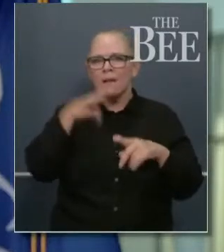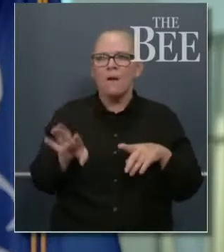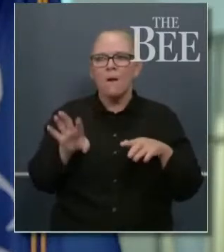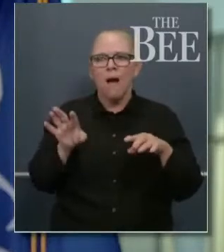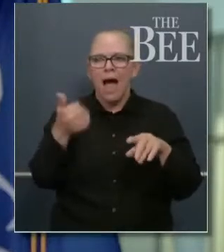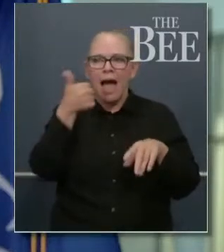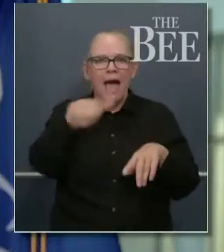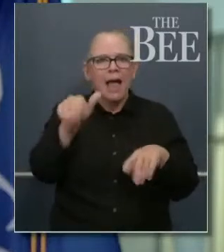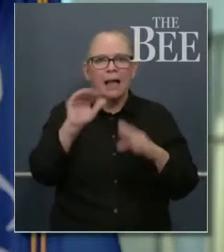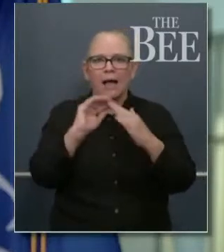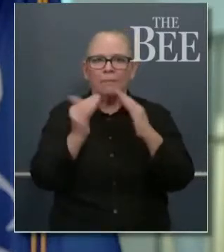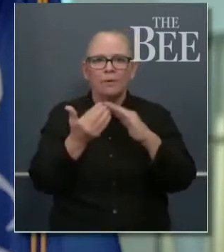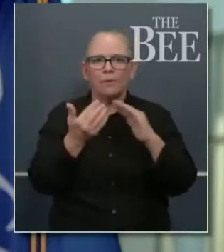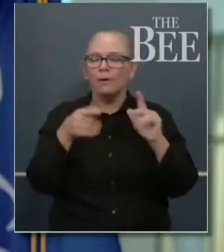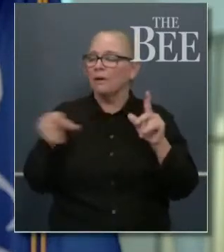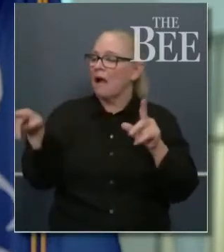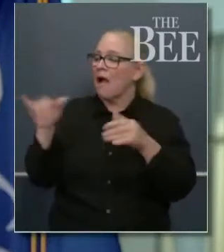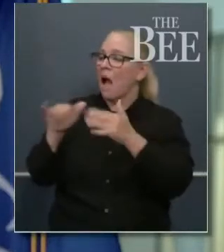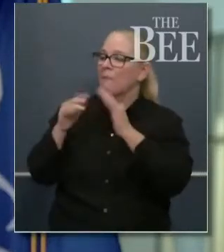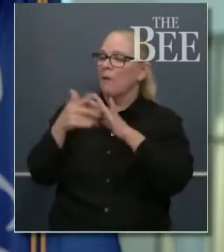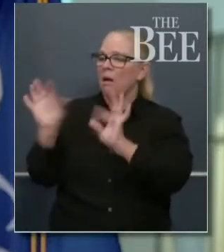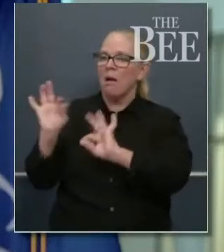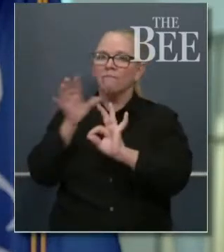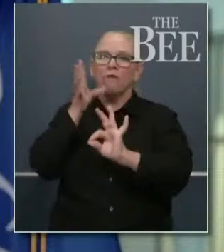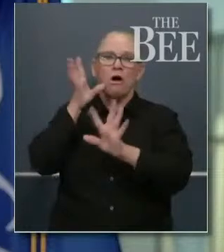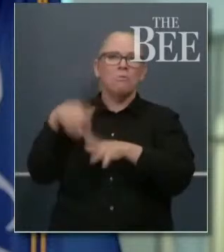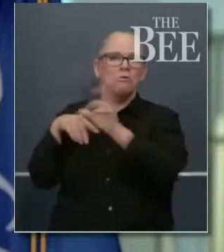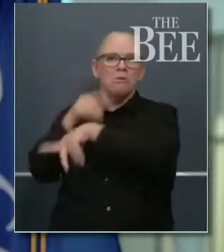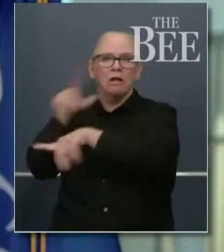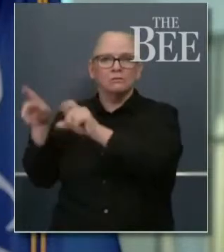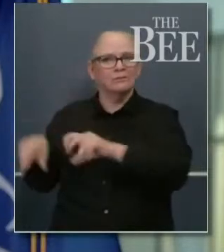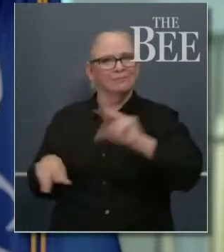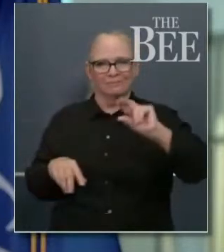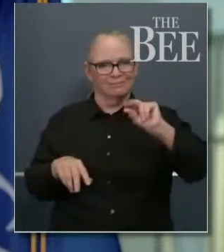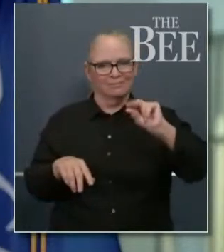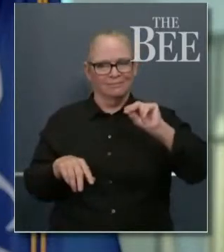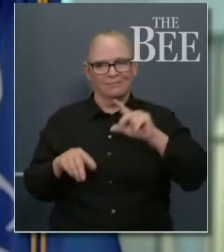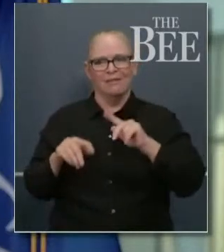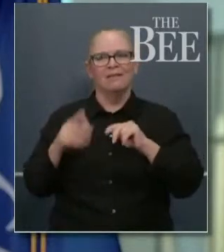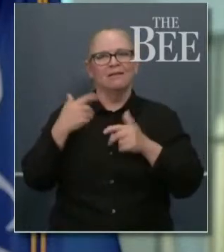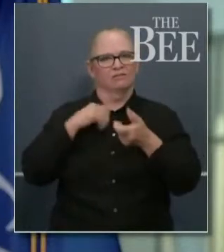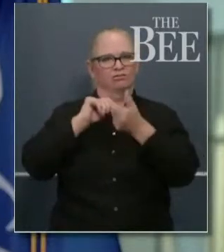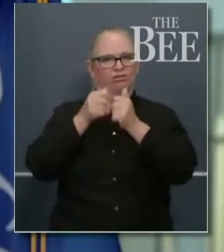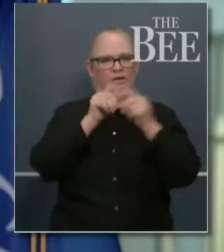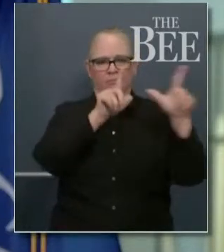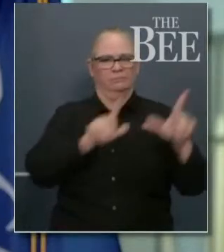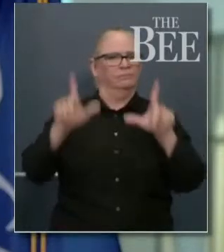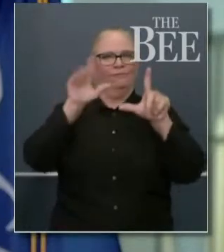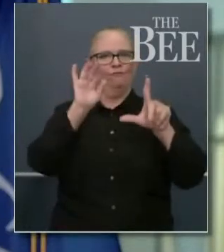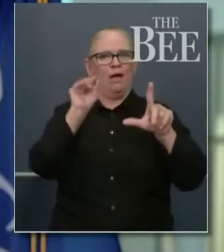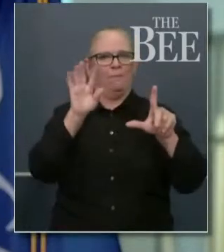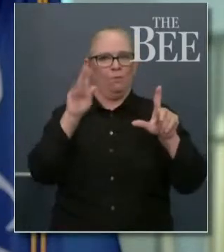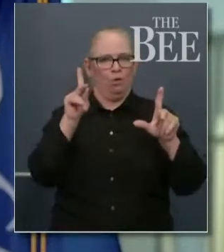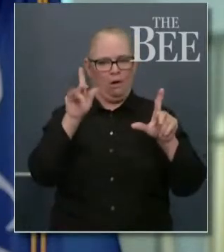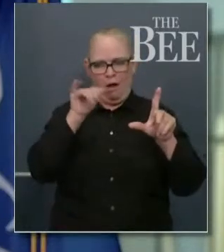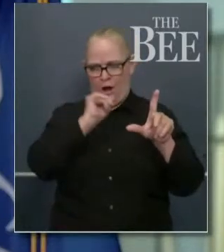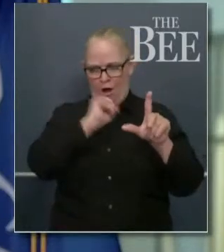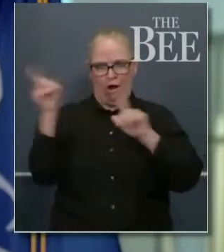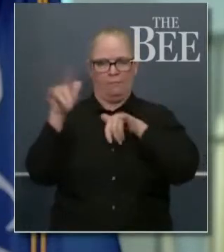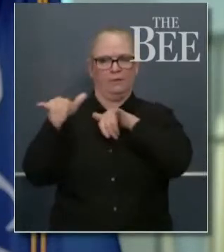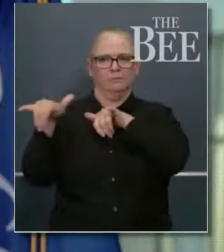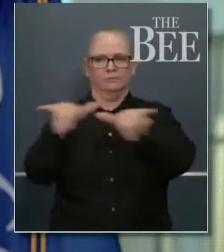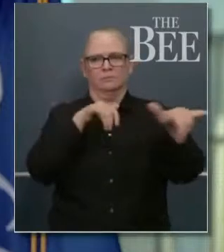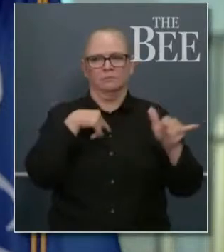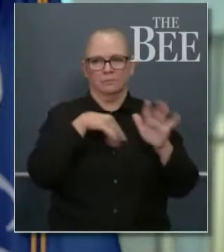very first day we launched the framework. We said then that we continue to work with our counties to make sure we choose a measure